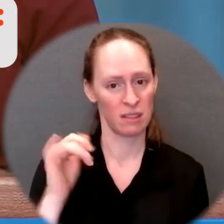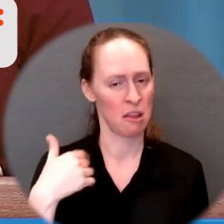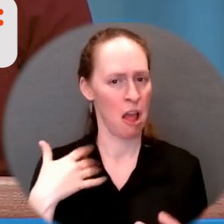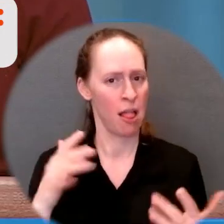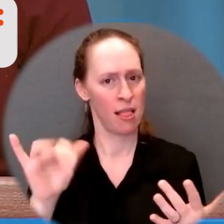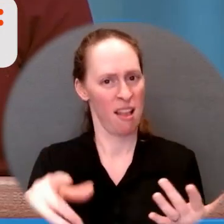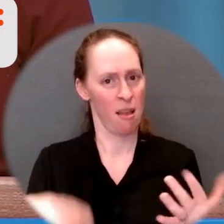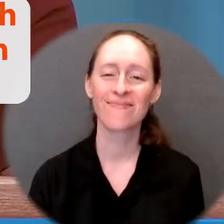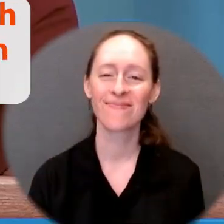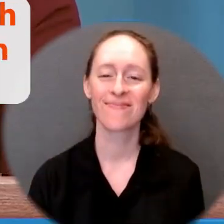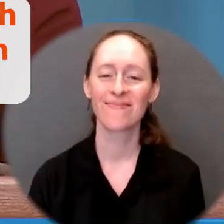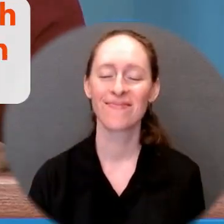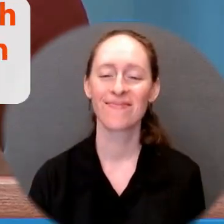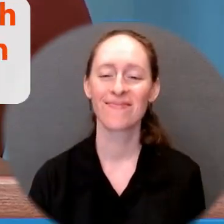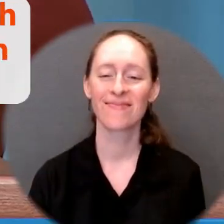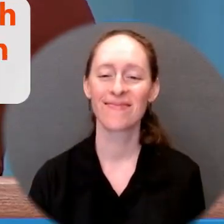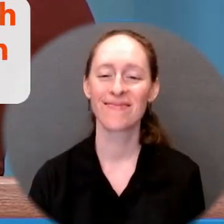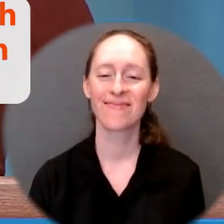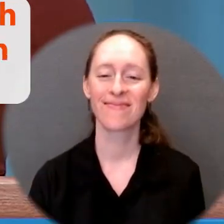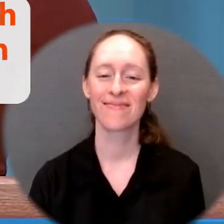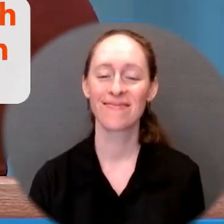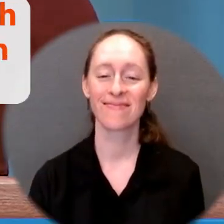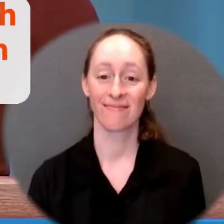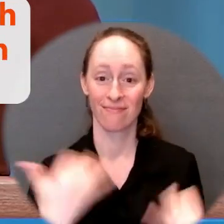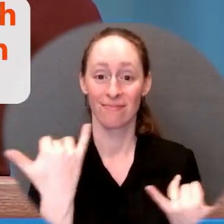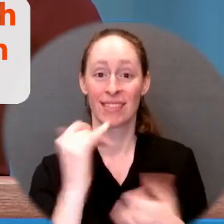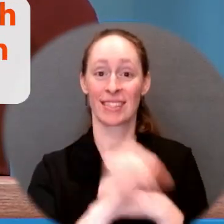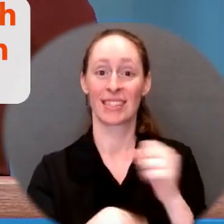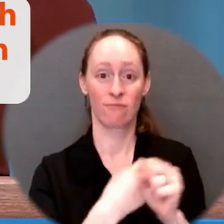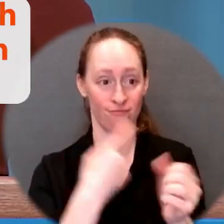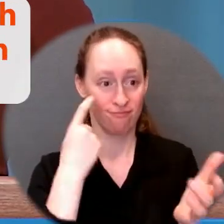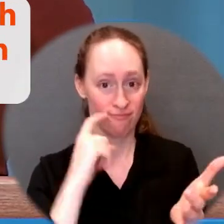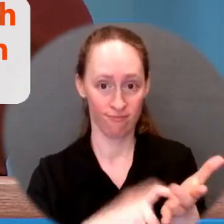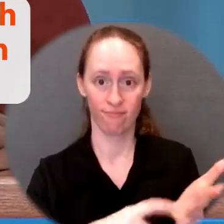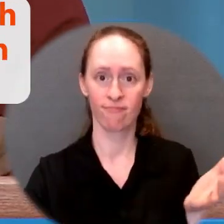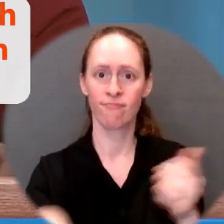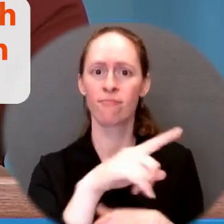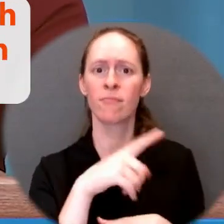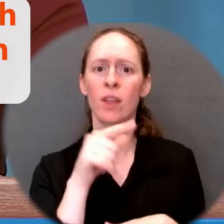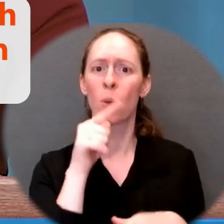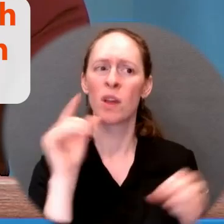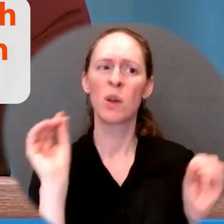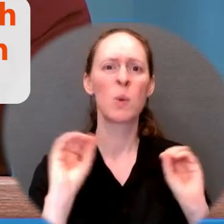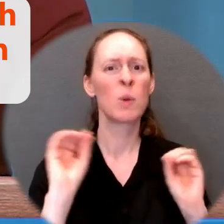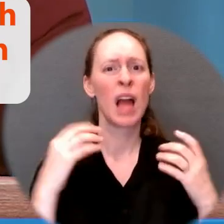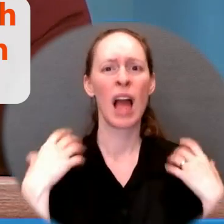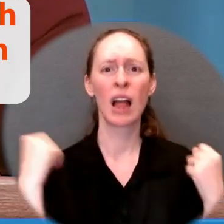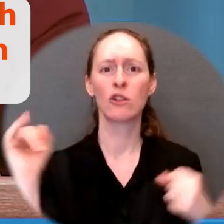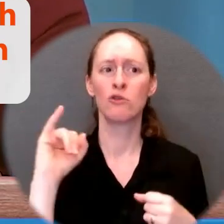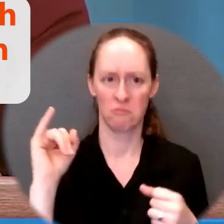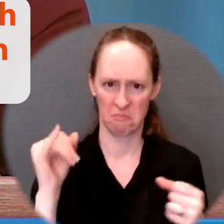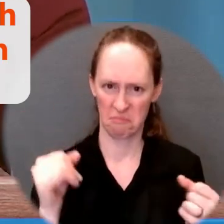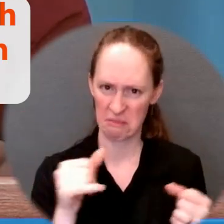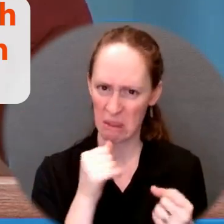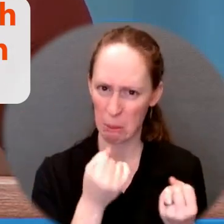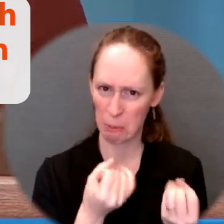are clearly priorities. Thanks to the Inflation Reduction Act, which congressional Republicans want to